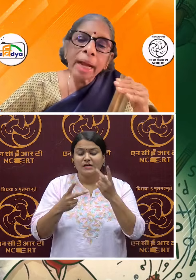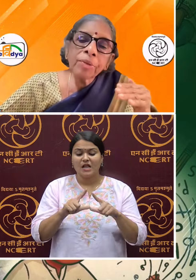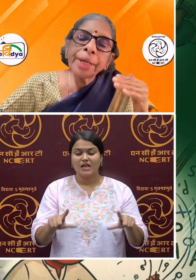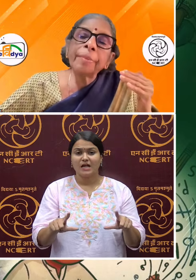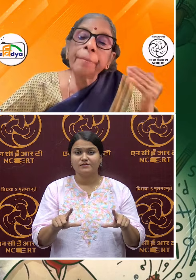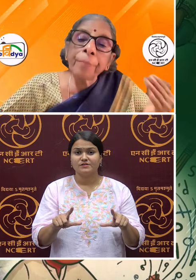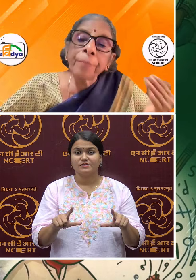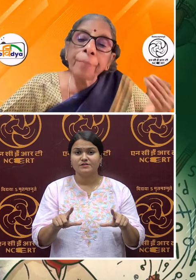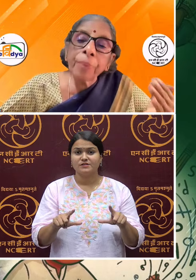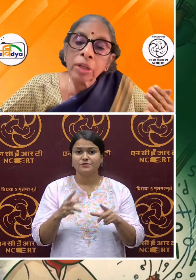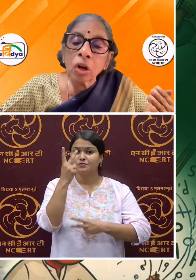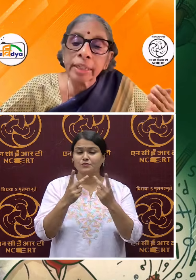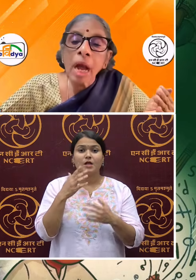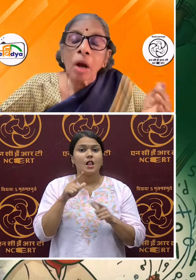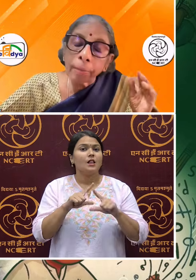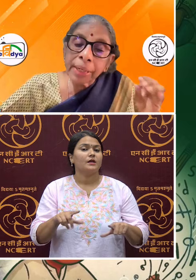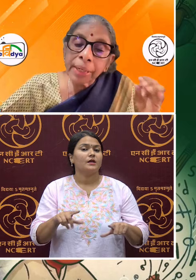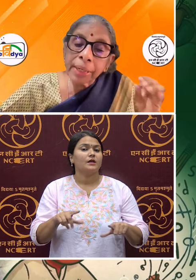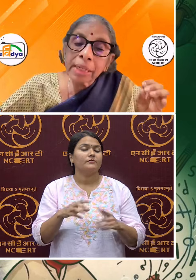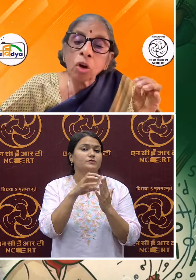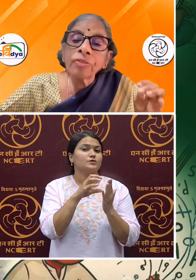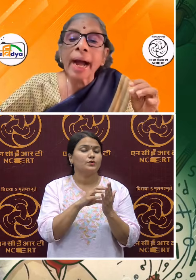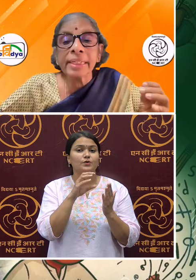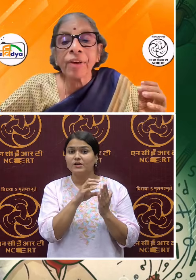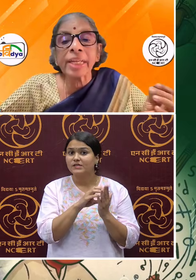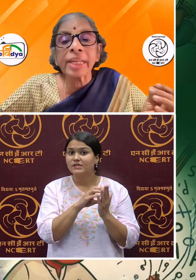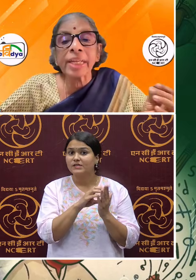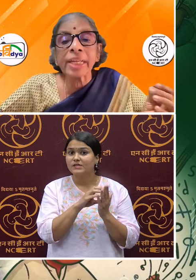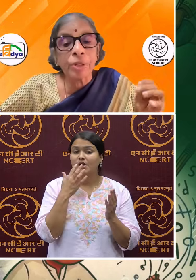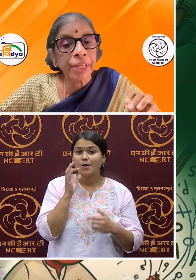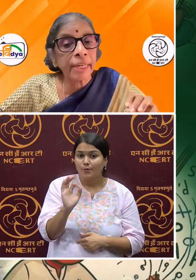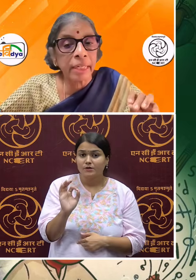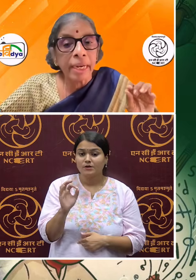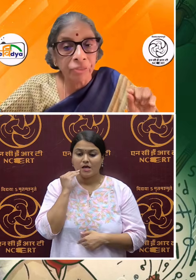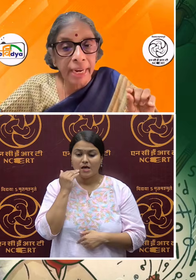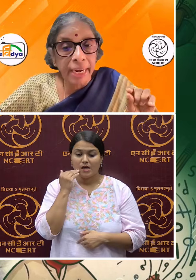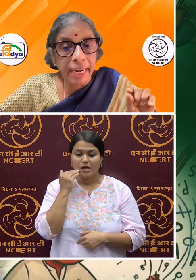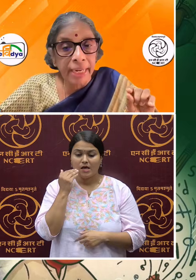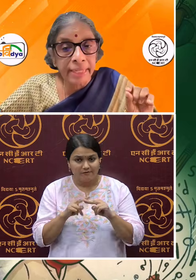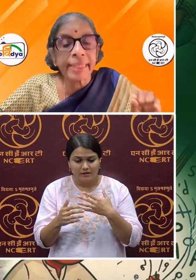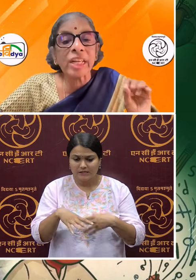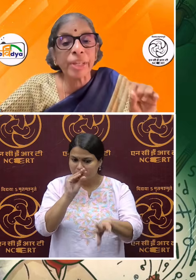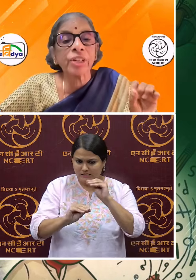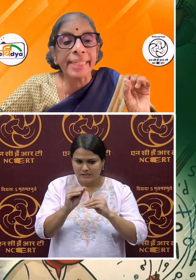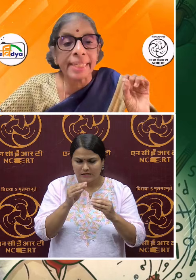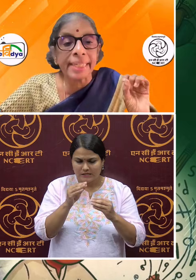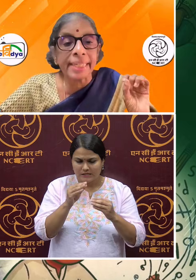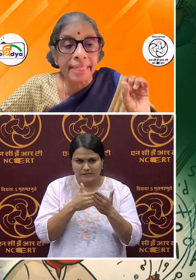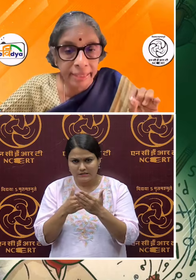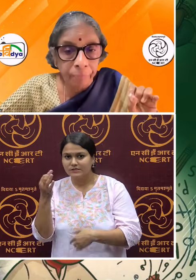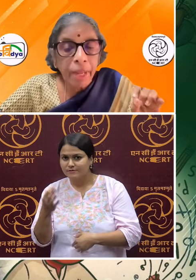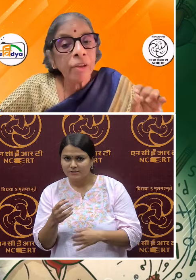So language became an important component of identifying specific learning difficulties,